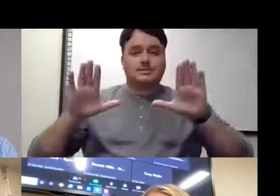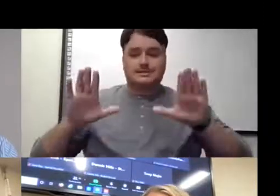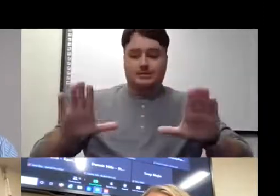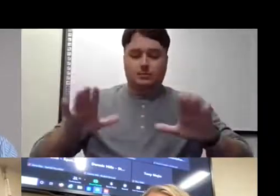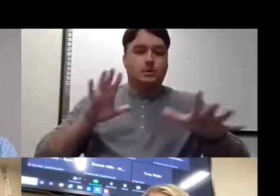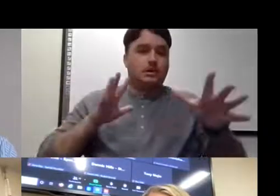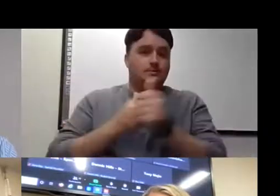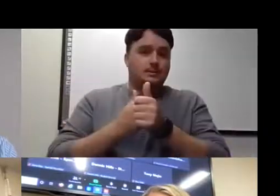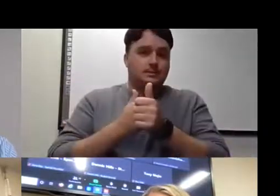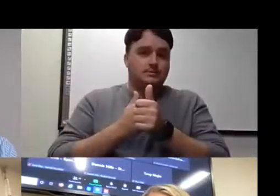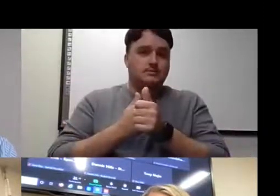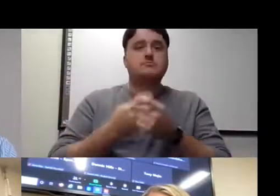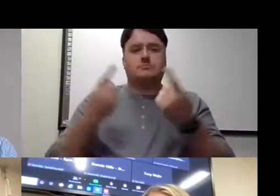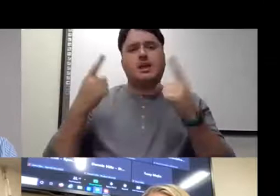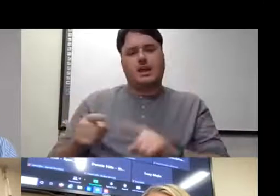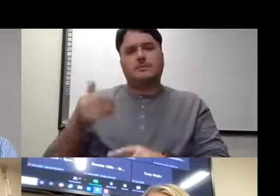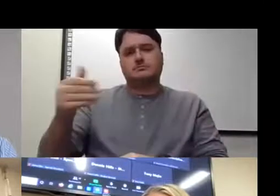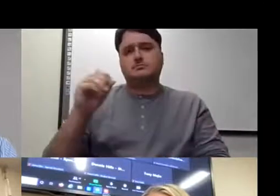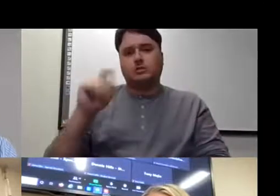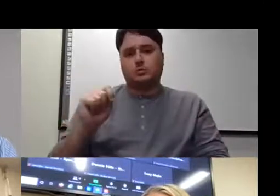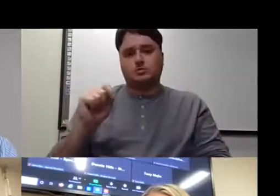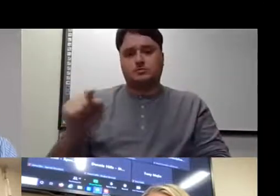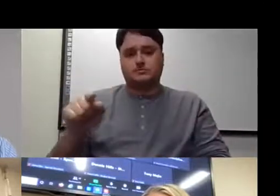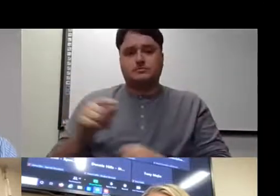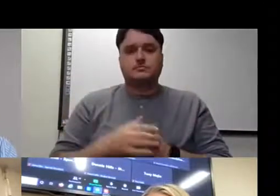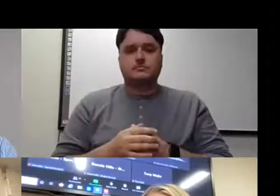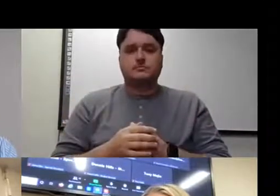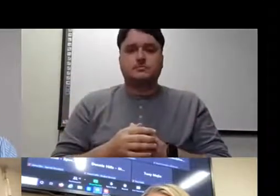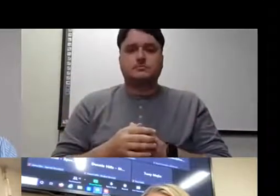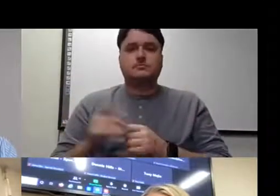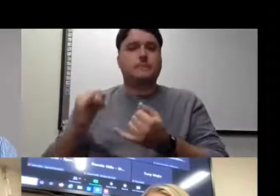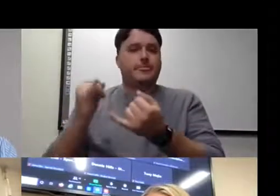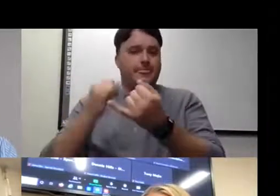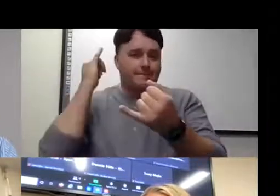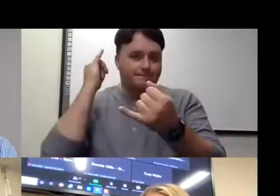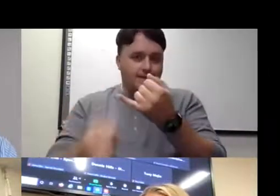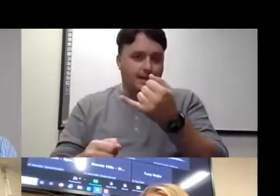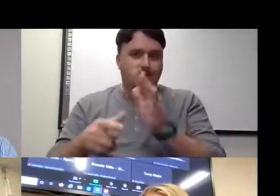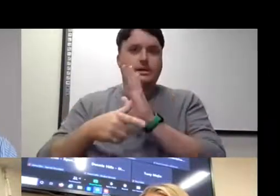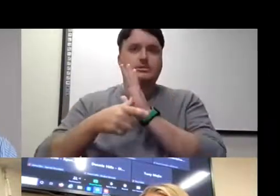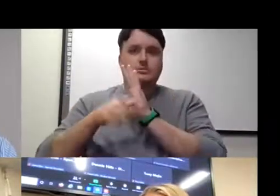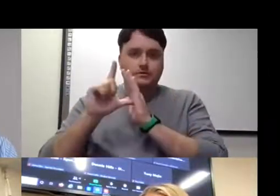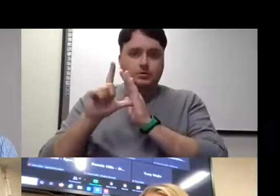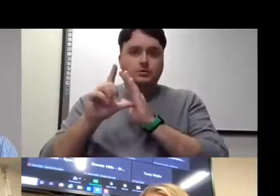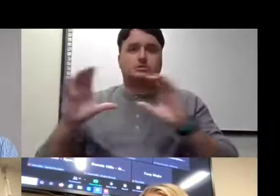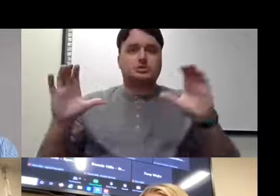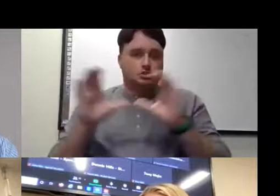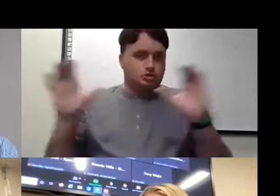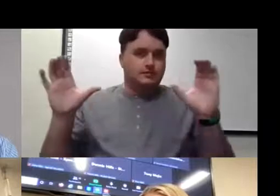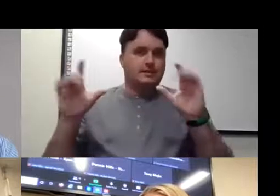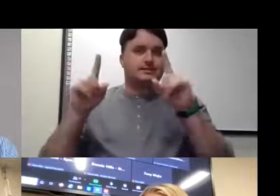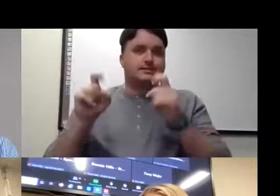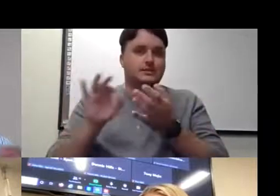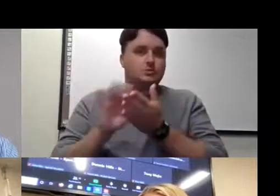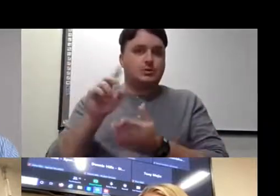update, which takes place in October. And the finalized, reviewed, and certified test score